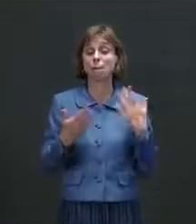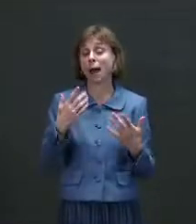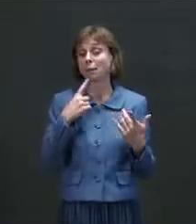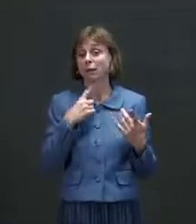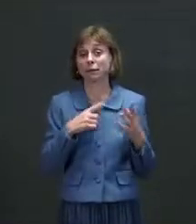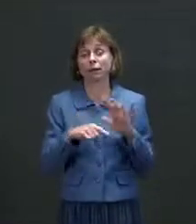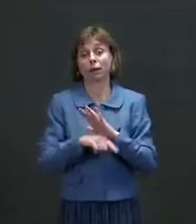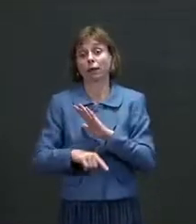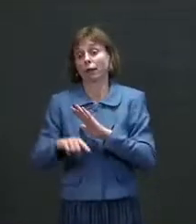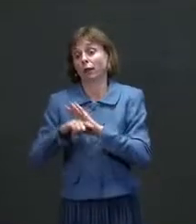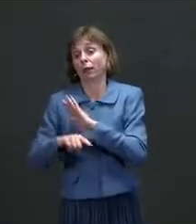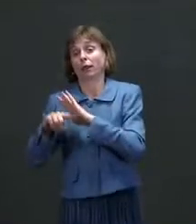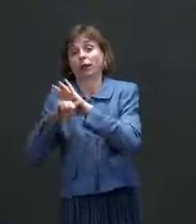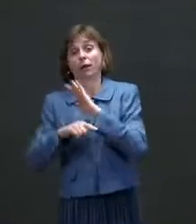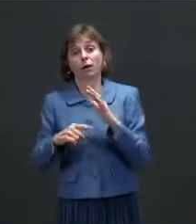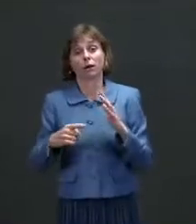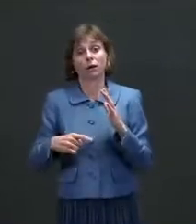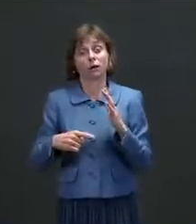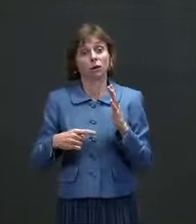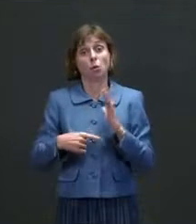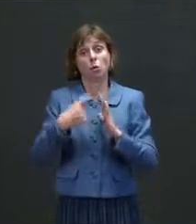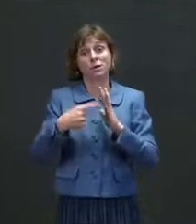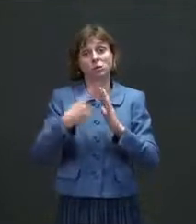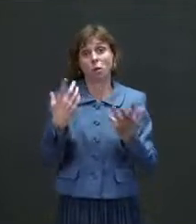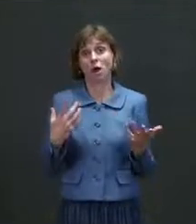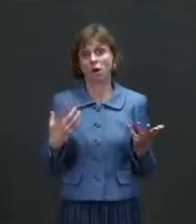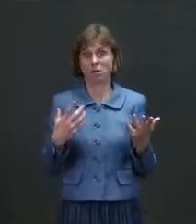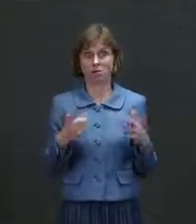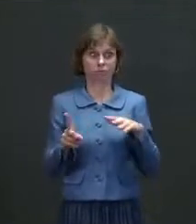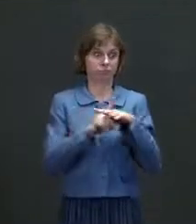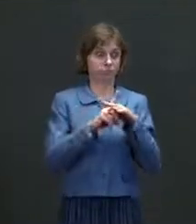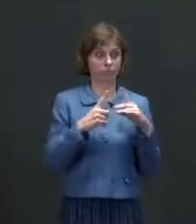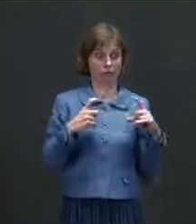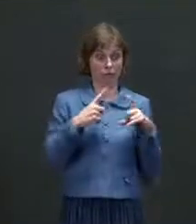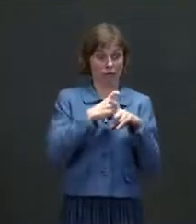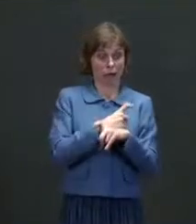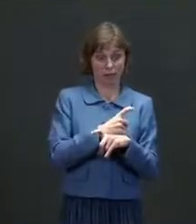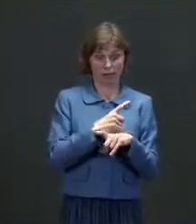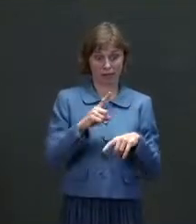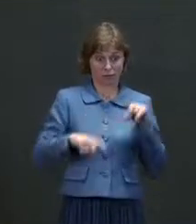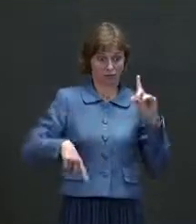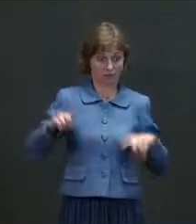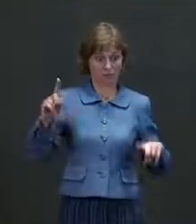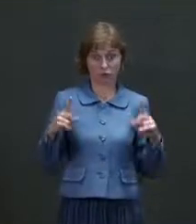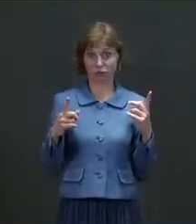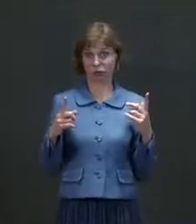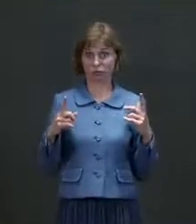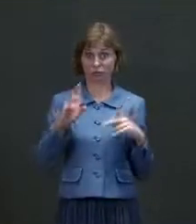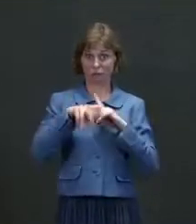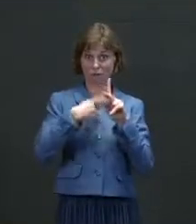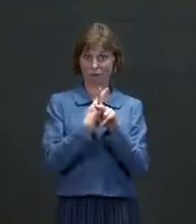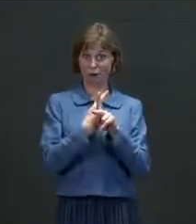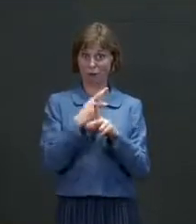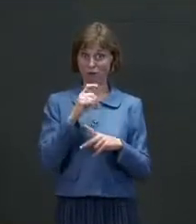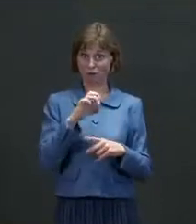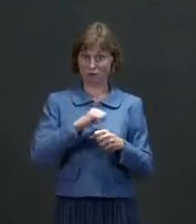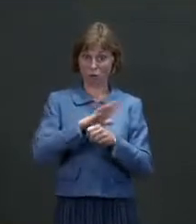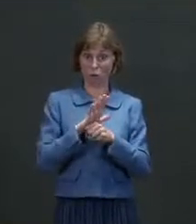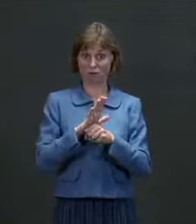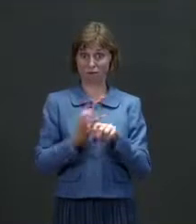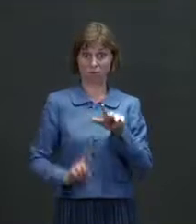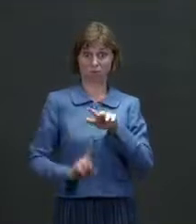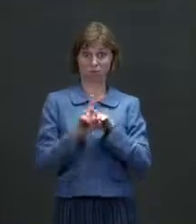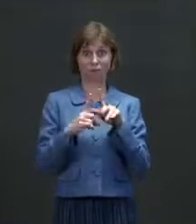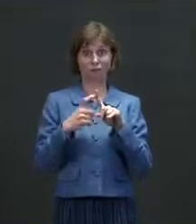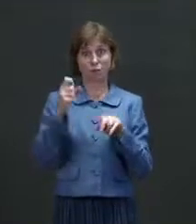the complication of the strains that we're seeing from South Africa and other places, but I know we can do